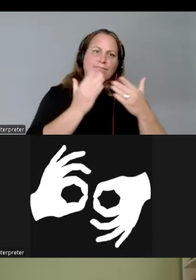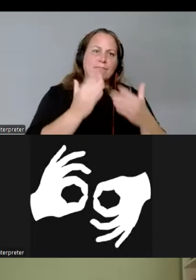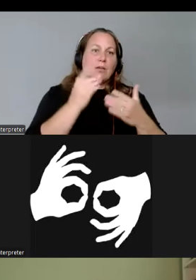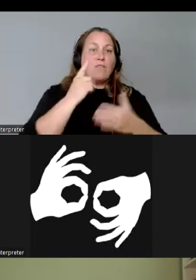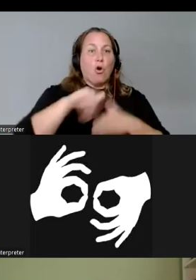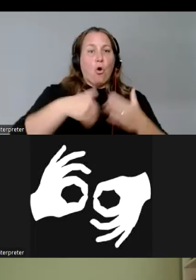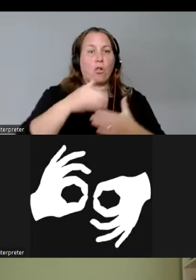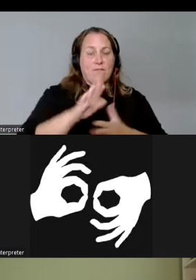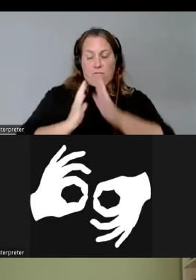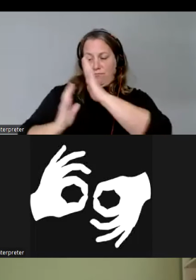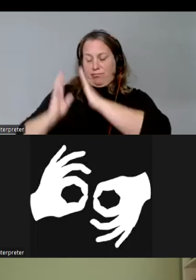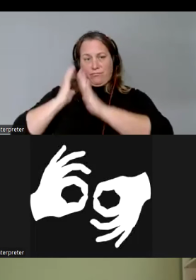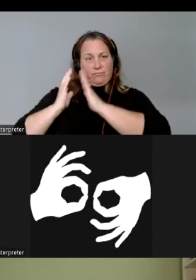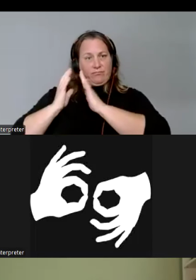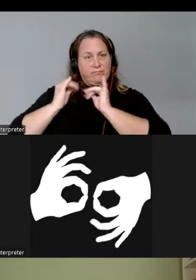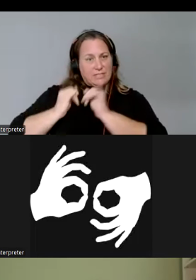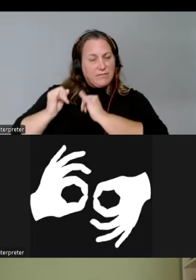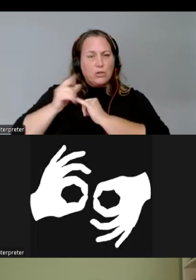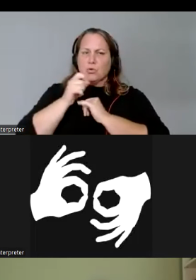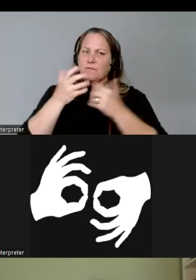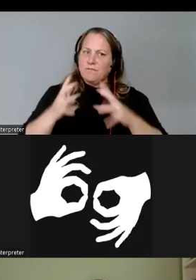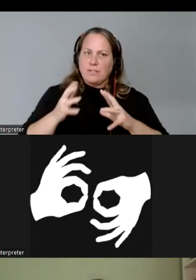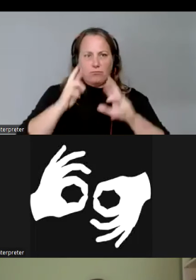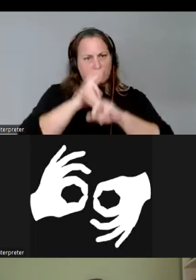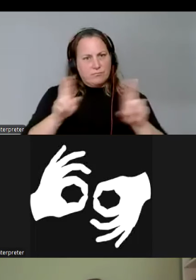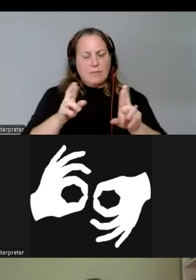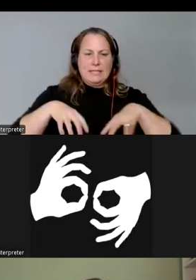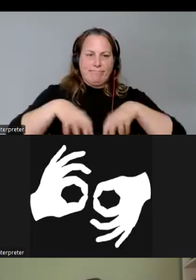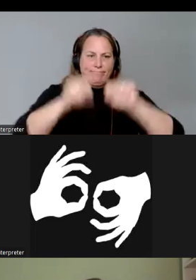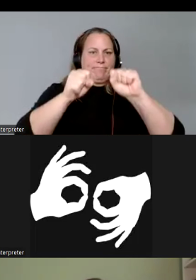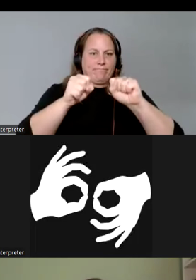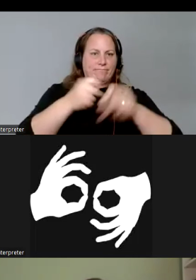work with us on the back of the great turtle.